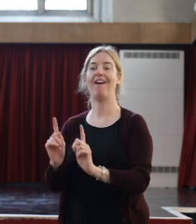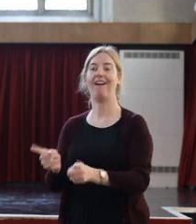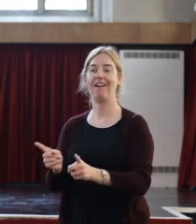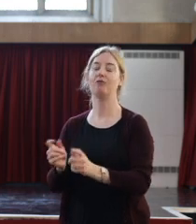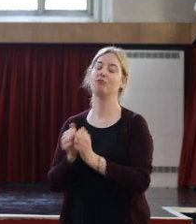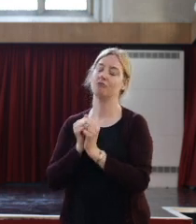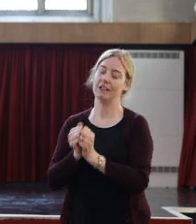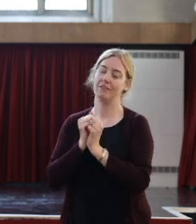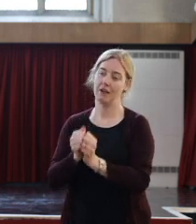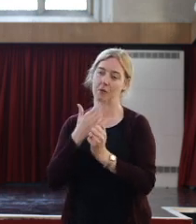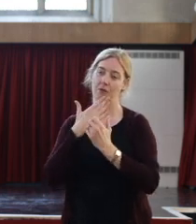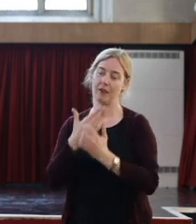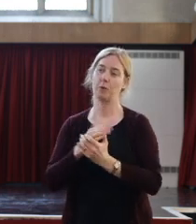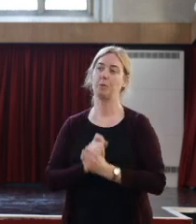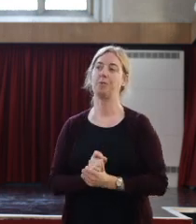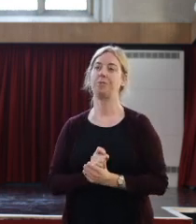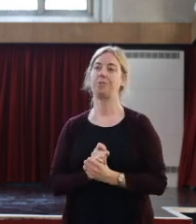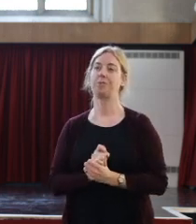as well.